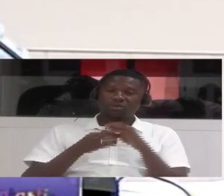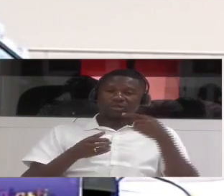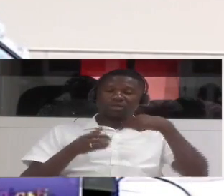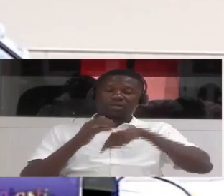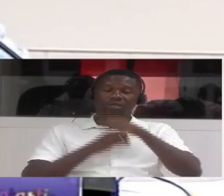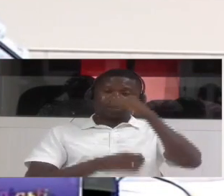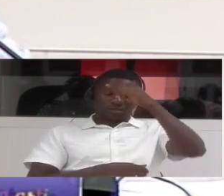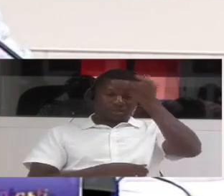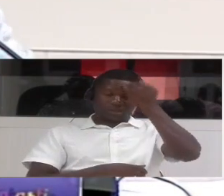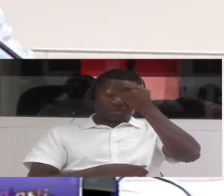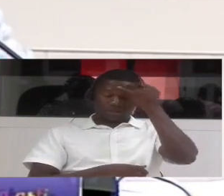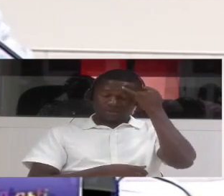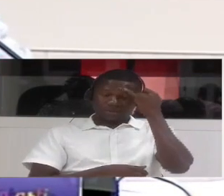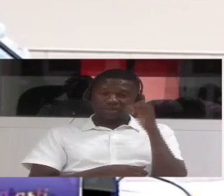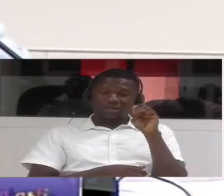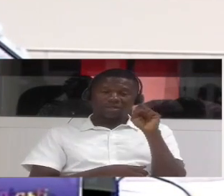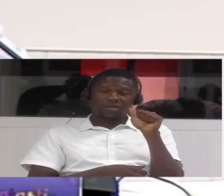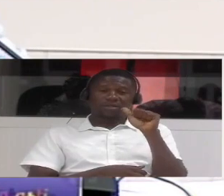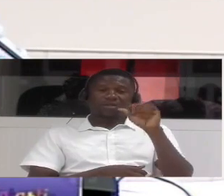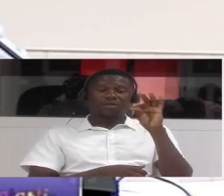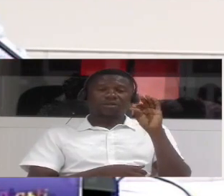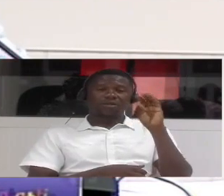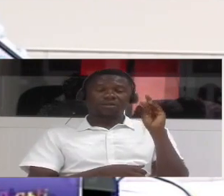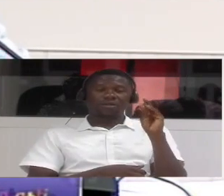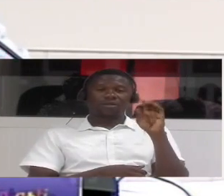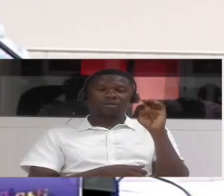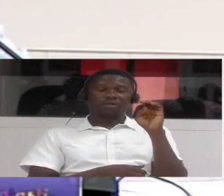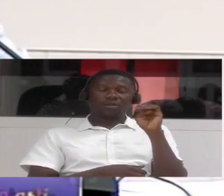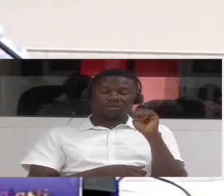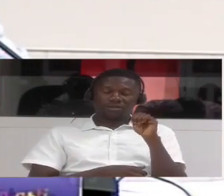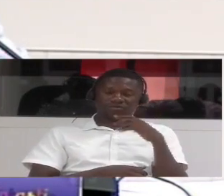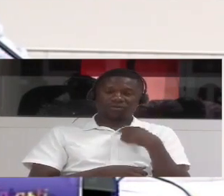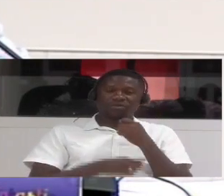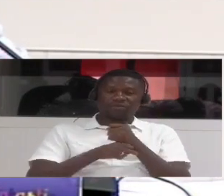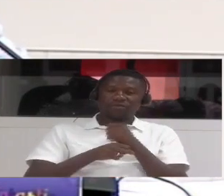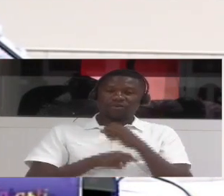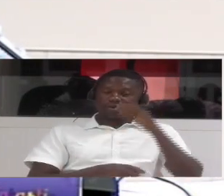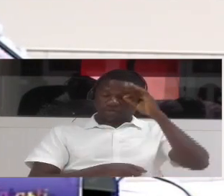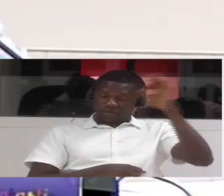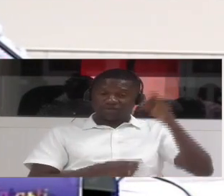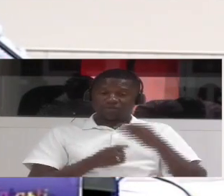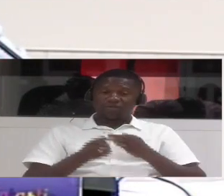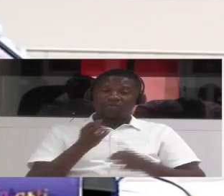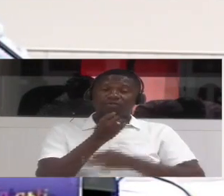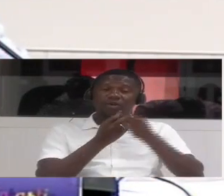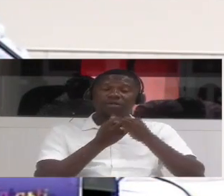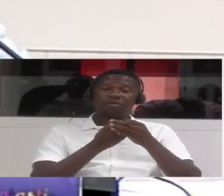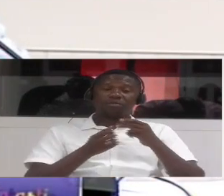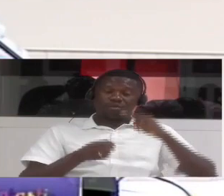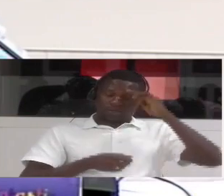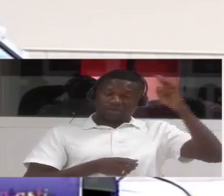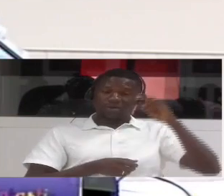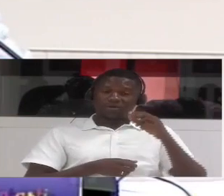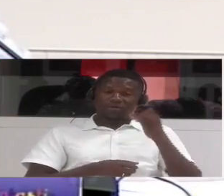Sant'Isidio. It is formed by the former foreign minister of Italy. So they did this negotiation, and they wanted